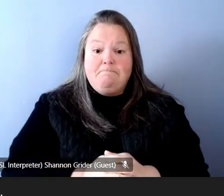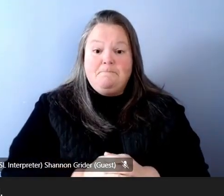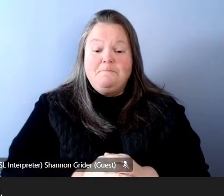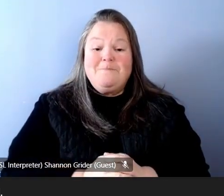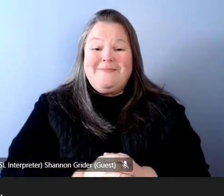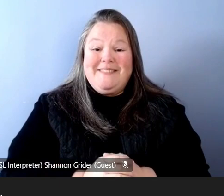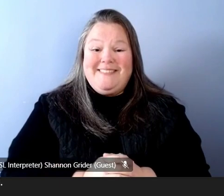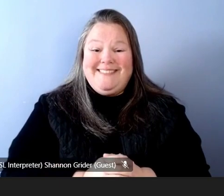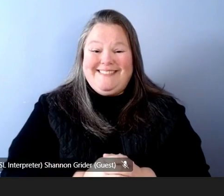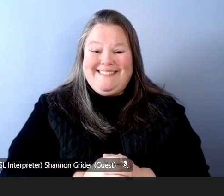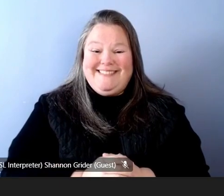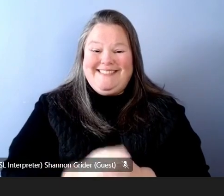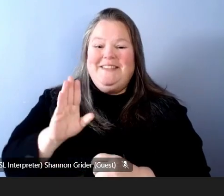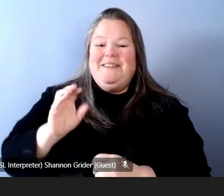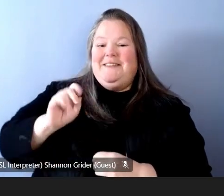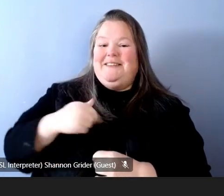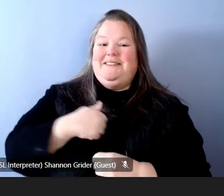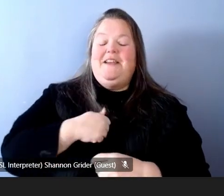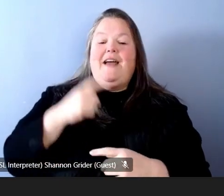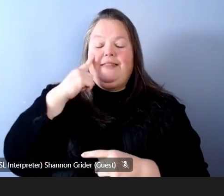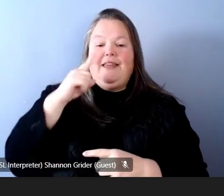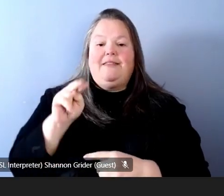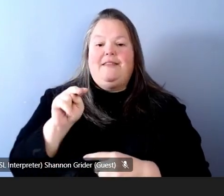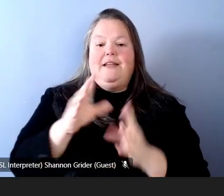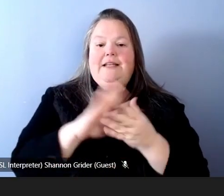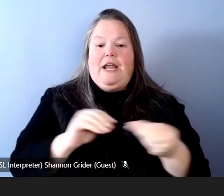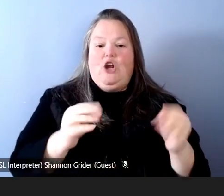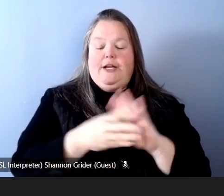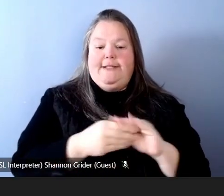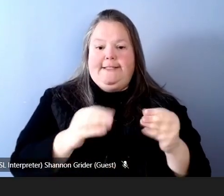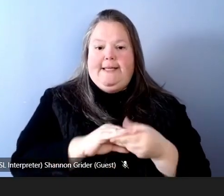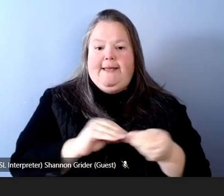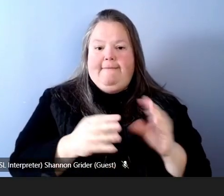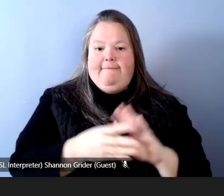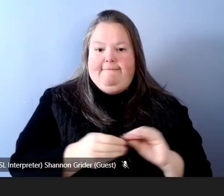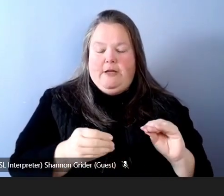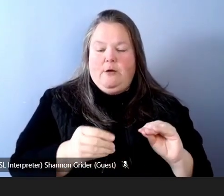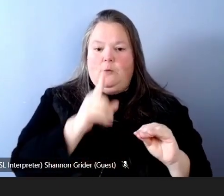Oh, sorry. Okay. I feel like their narrative was really like